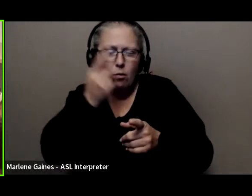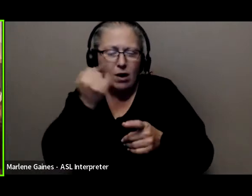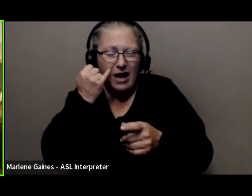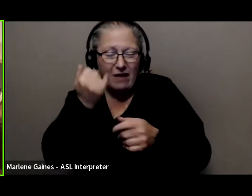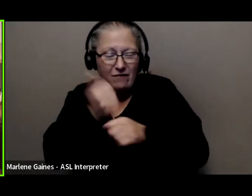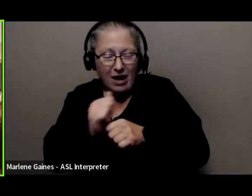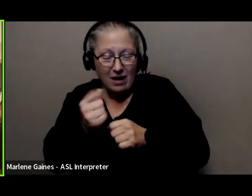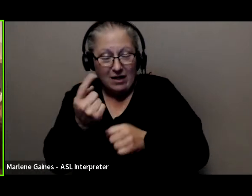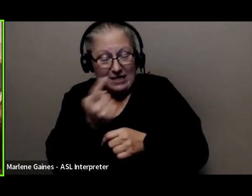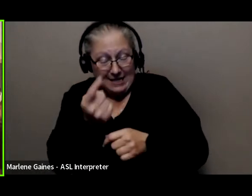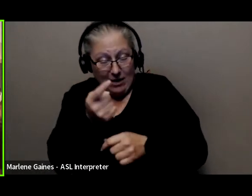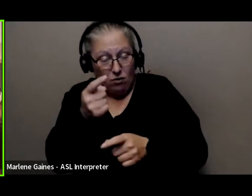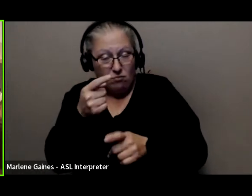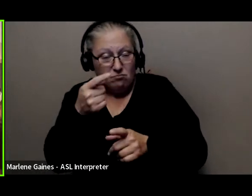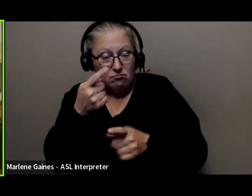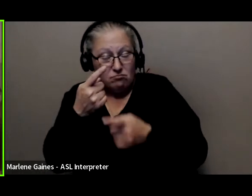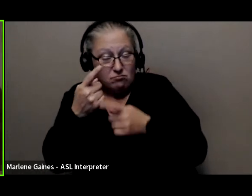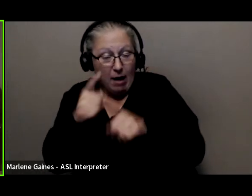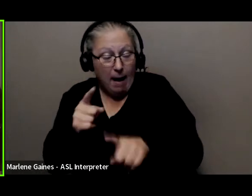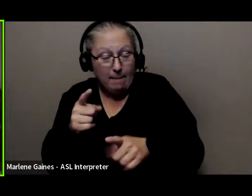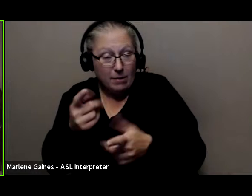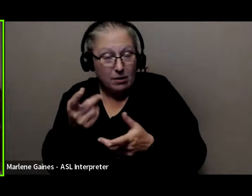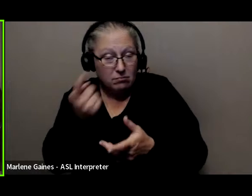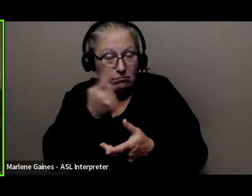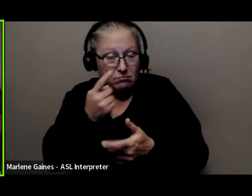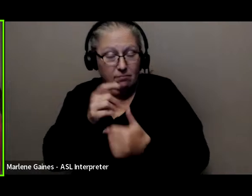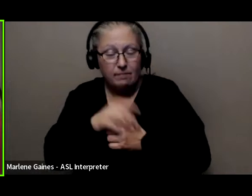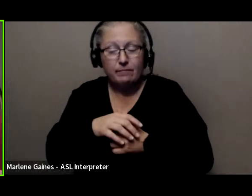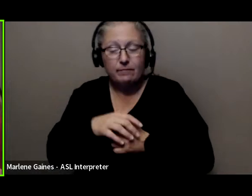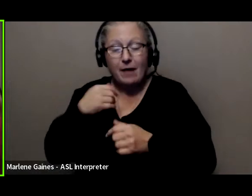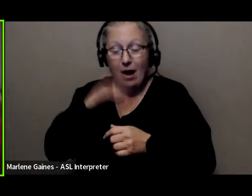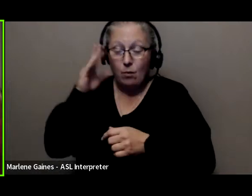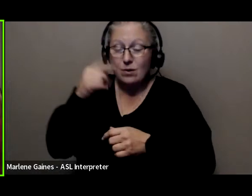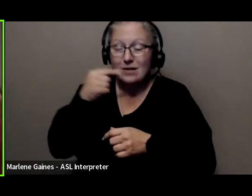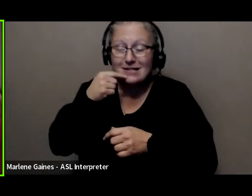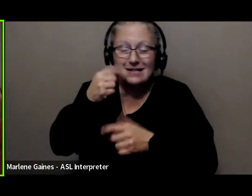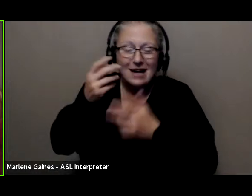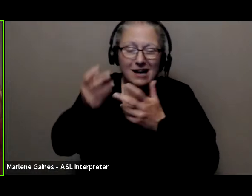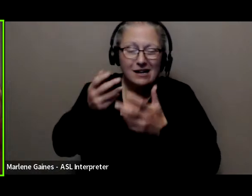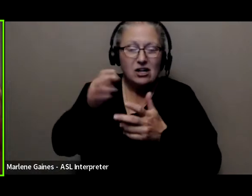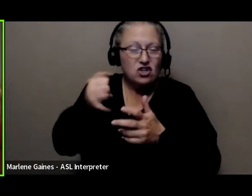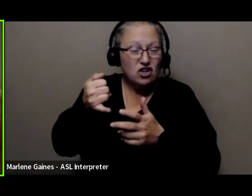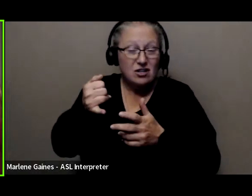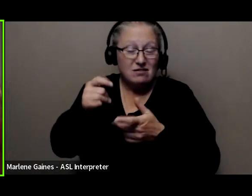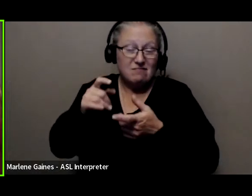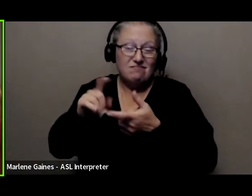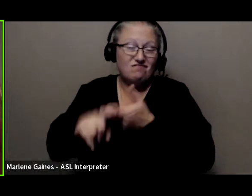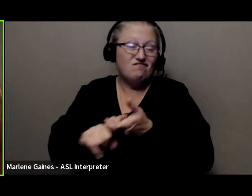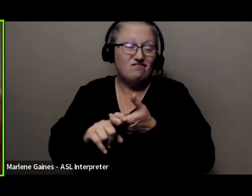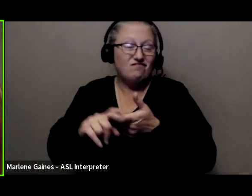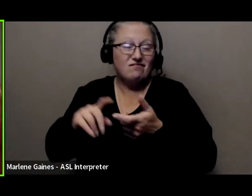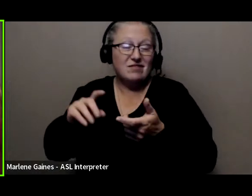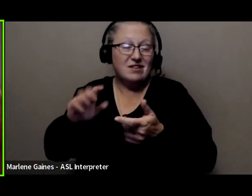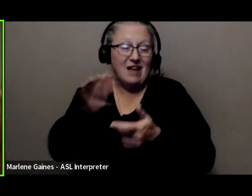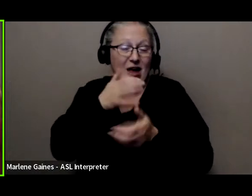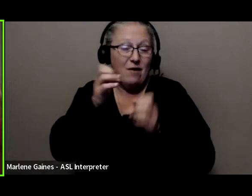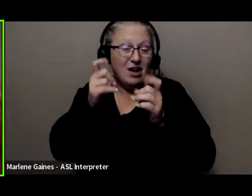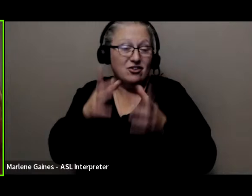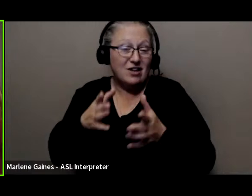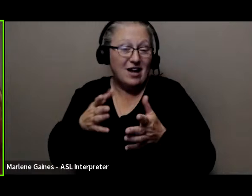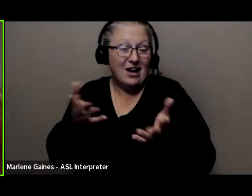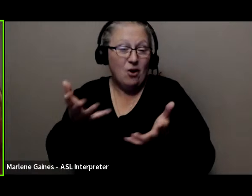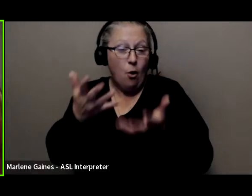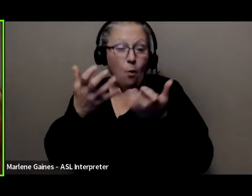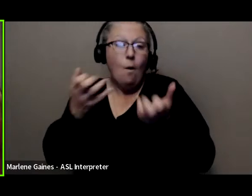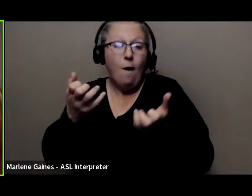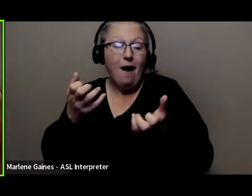any single factor? I would say that really speaks to just the camaraderie of our educators and wanting